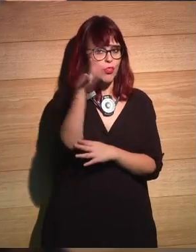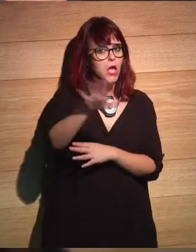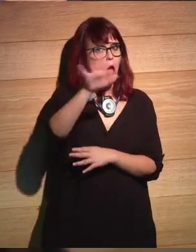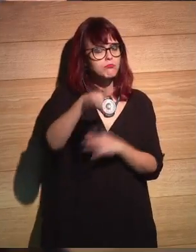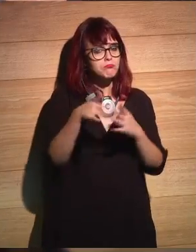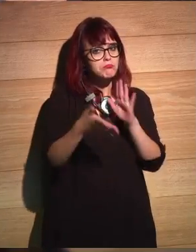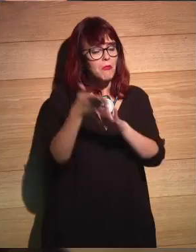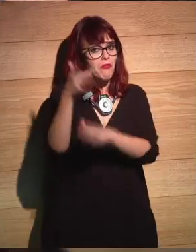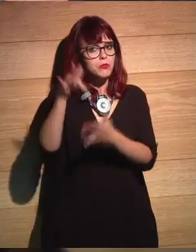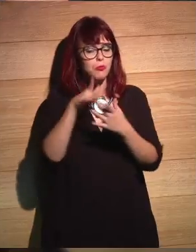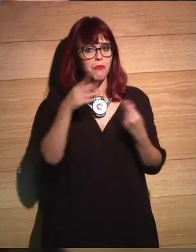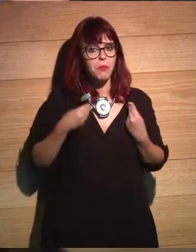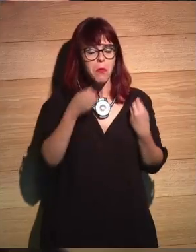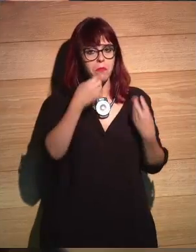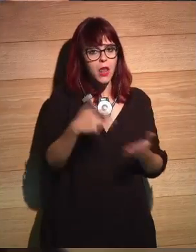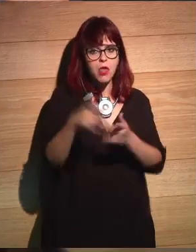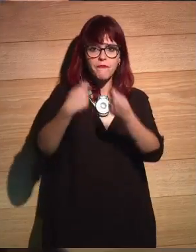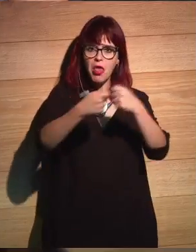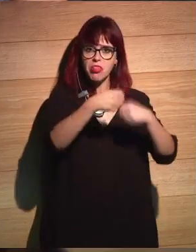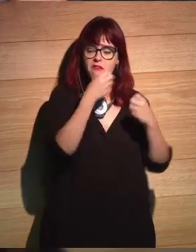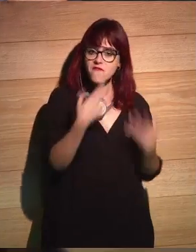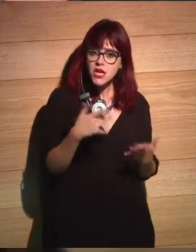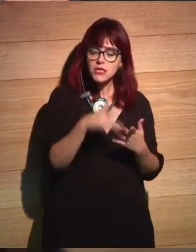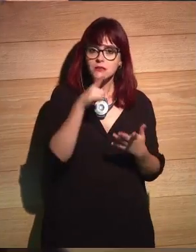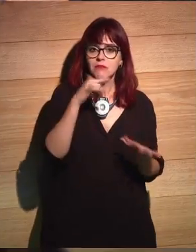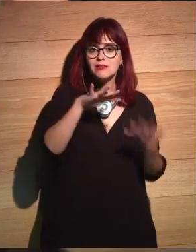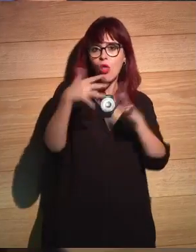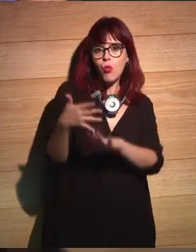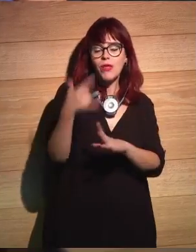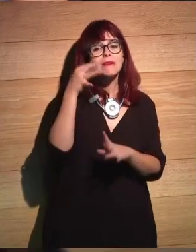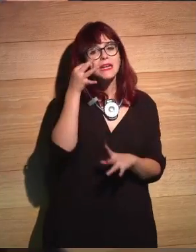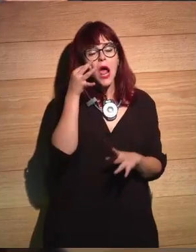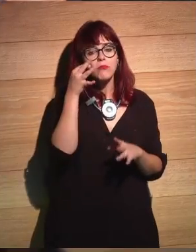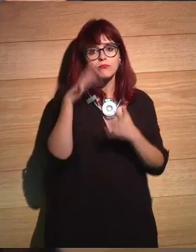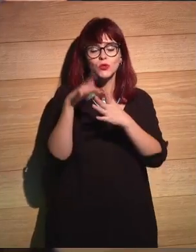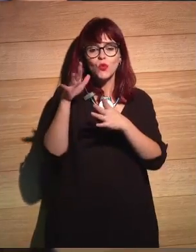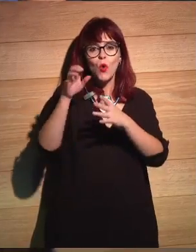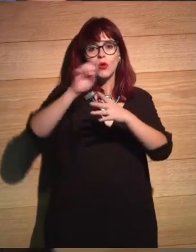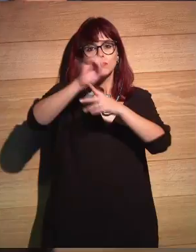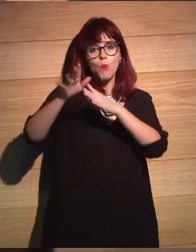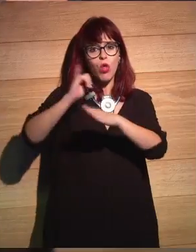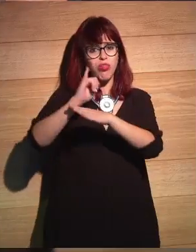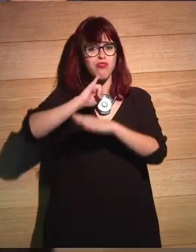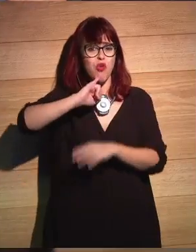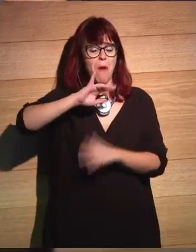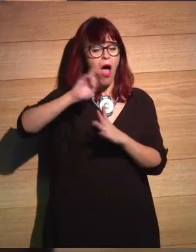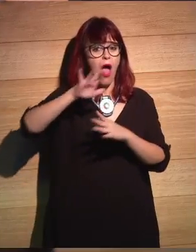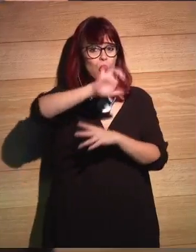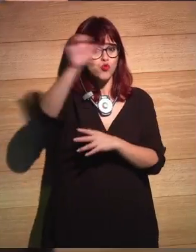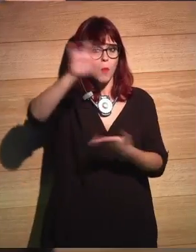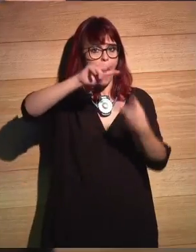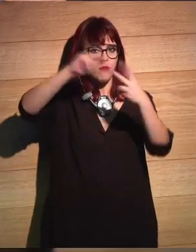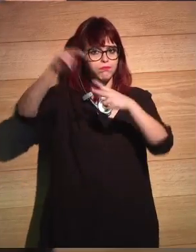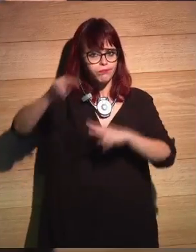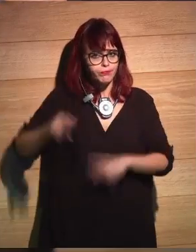of translated books from other parts of Europe, not all parts of Europe. For example, I don't follow this closely,